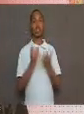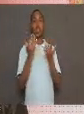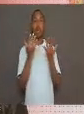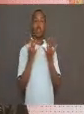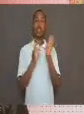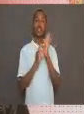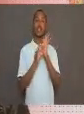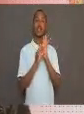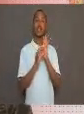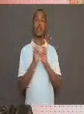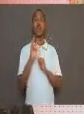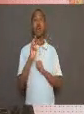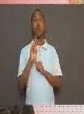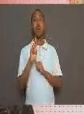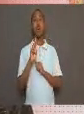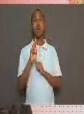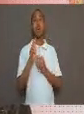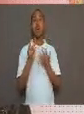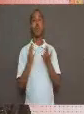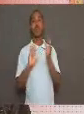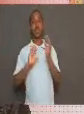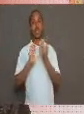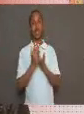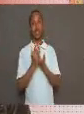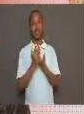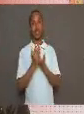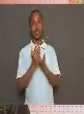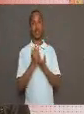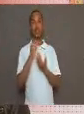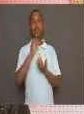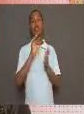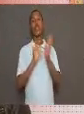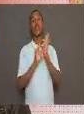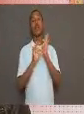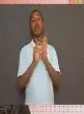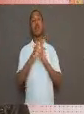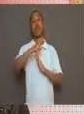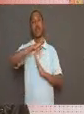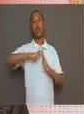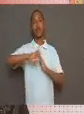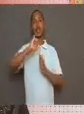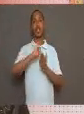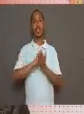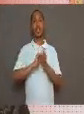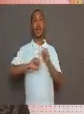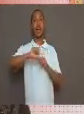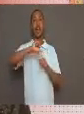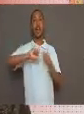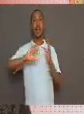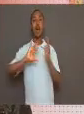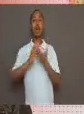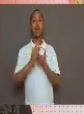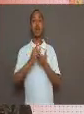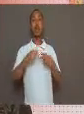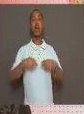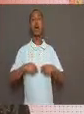Oxidation number, or oxidation state, is the number of electrons that an atom appears to